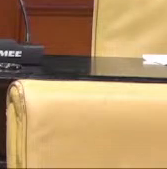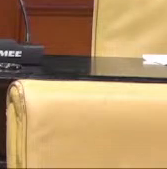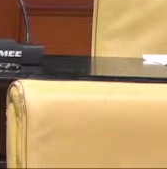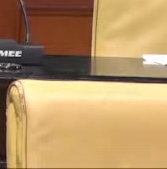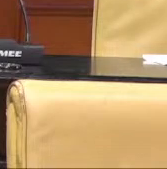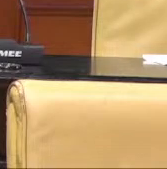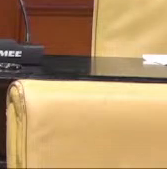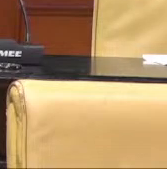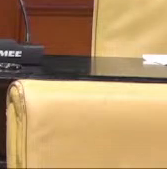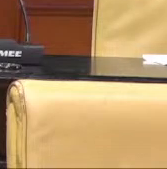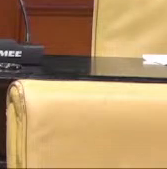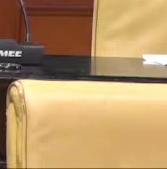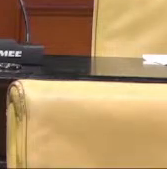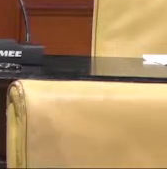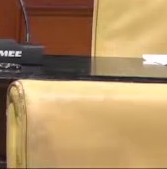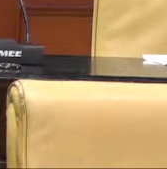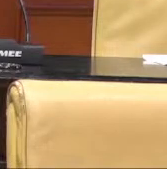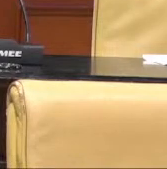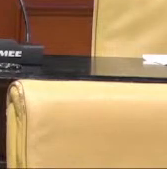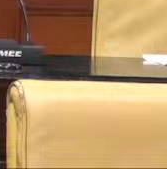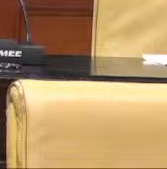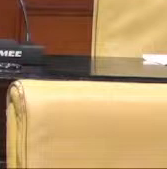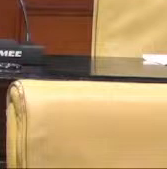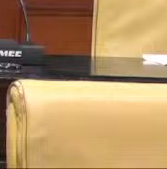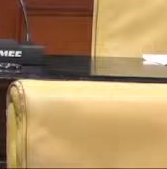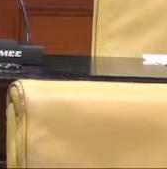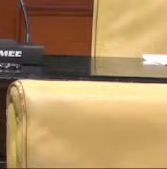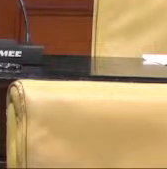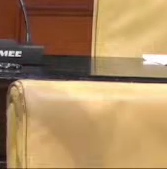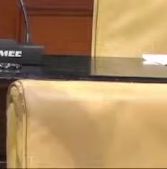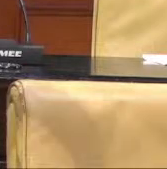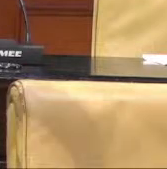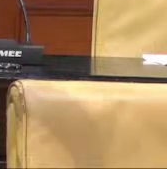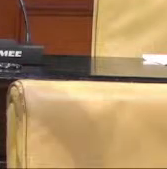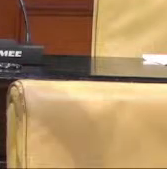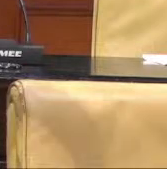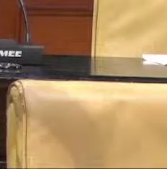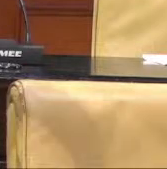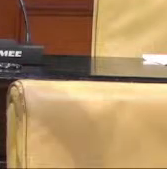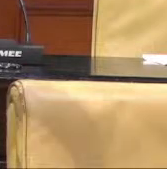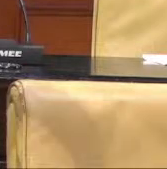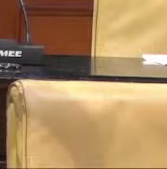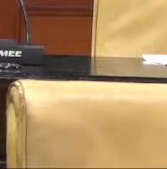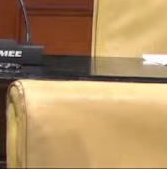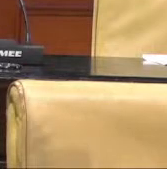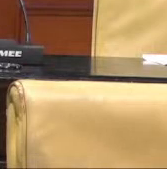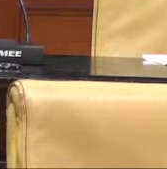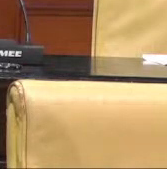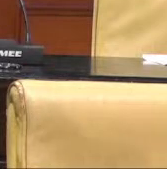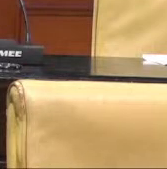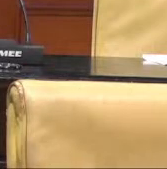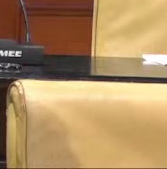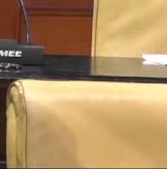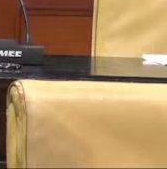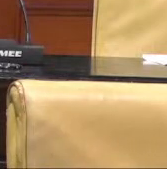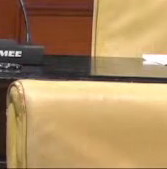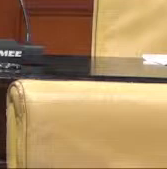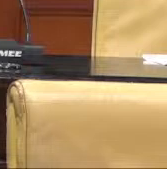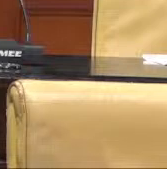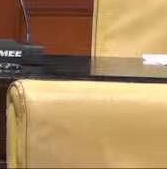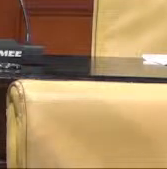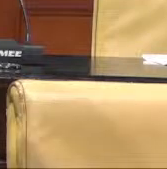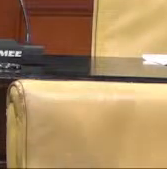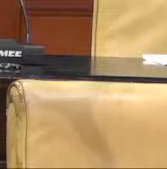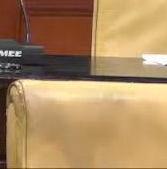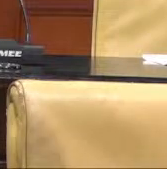I remember all of that. But Mr. Speaker, Honorable Majority Leader, don't reopen this Mr. Speaker, matter. I'm not. Please. Mr. Speaker, I need a broad smile